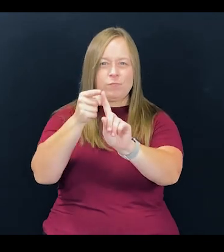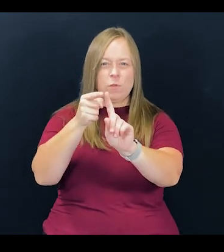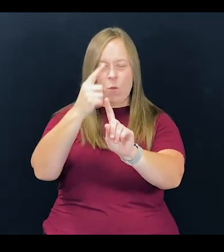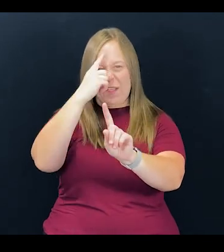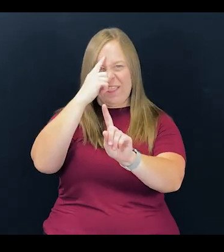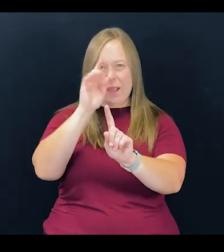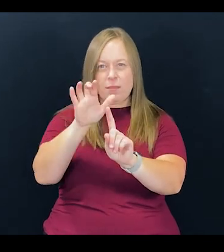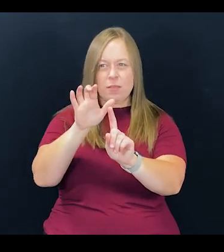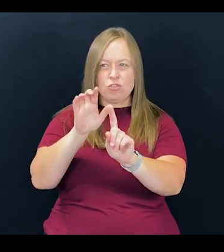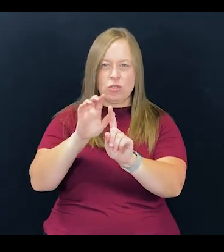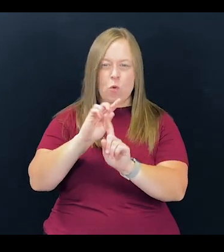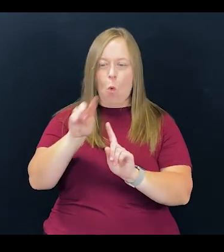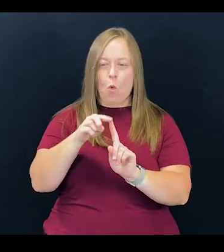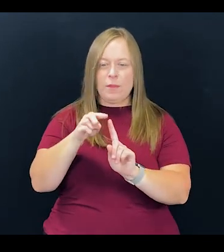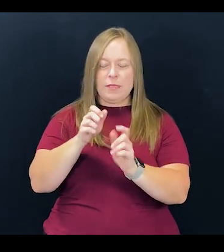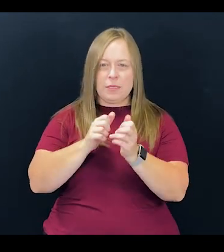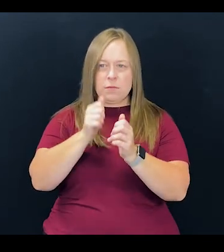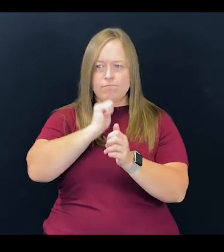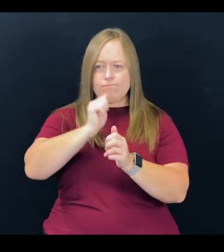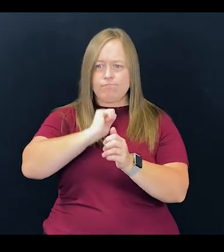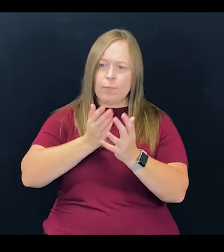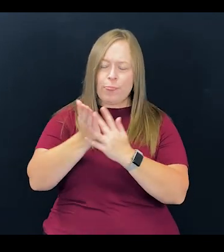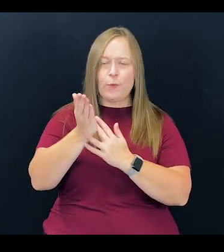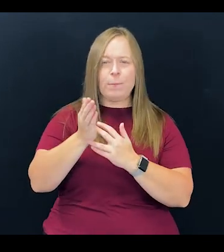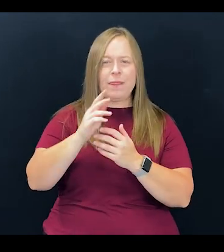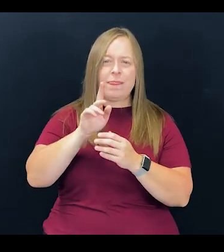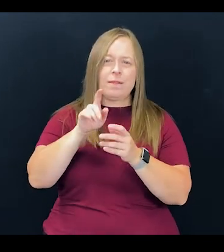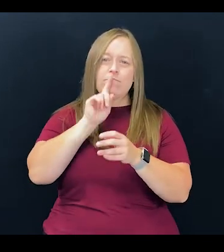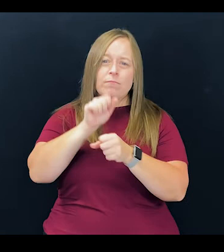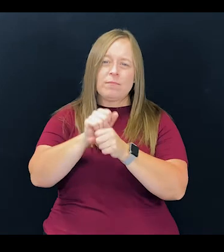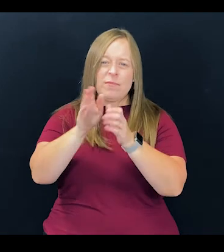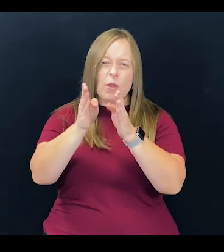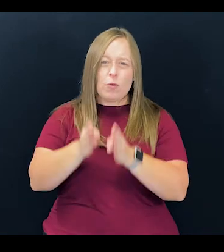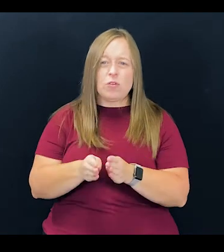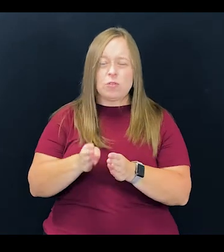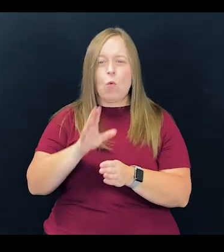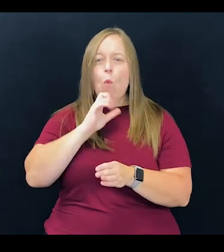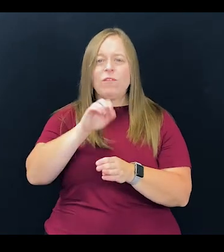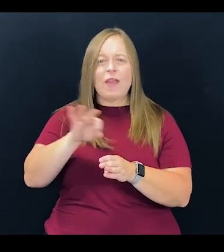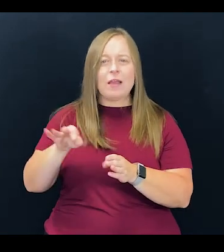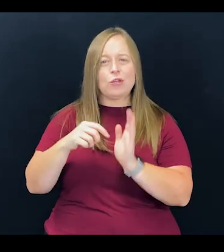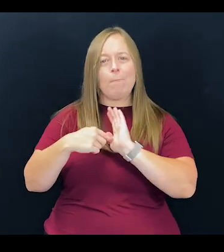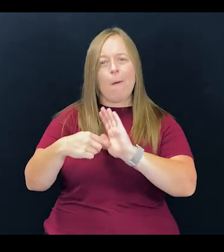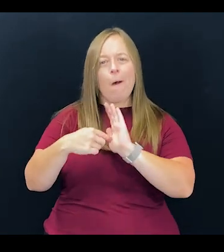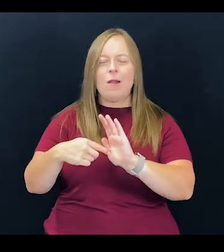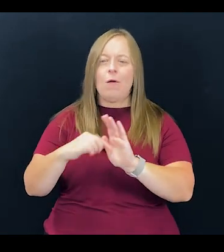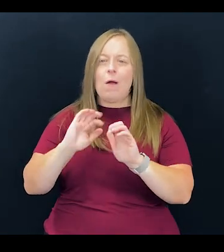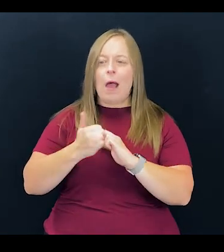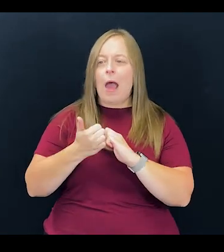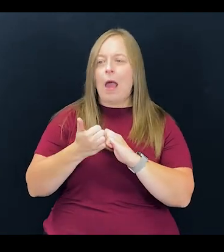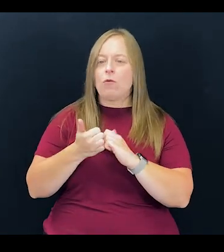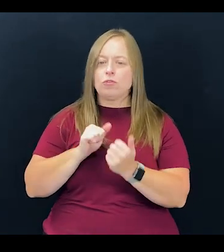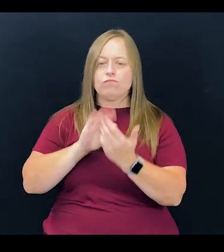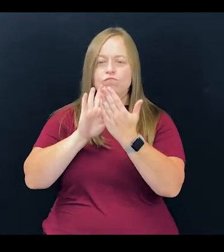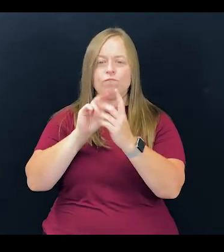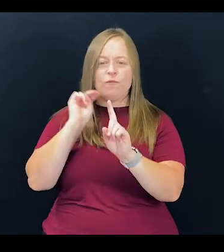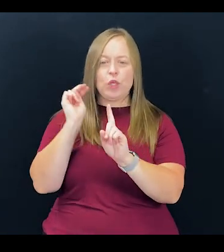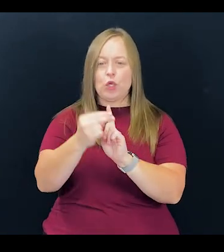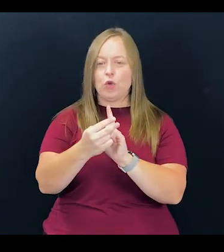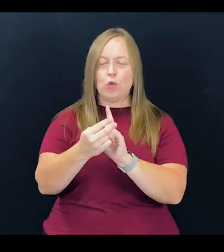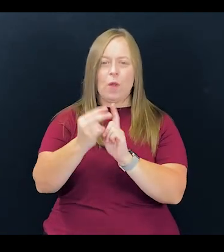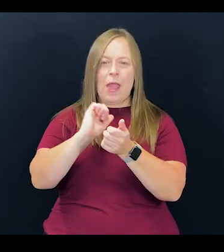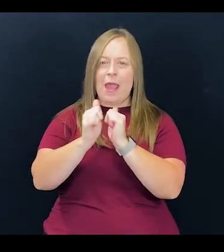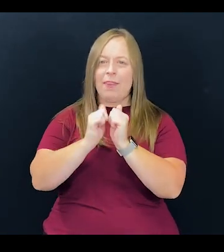they're striving for and that we think that they should be persevering through. So, outdated models of how